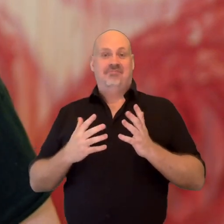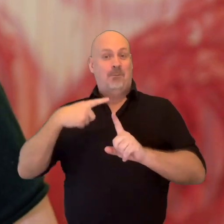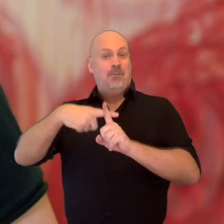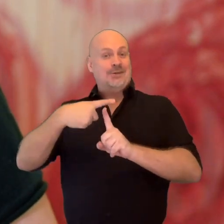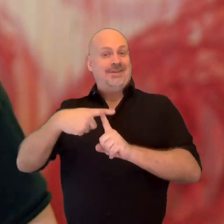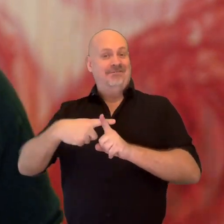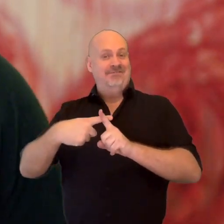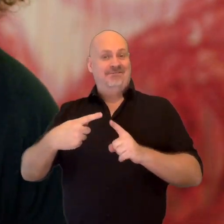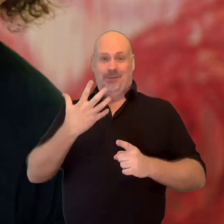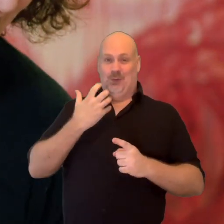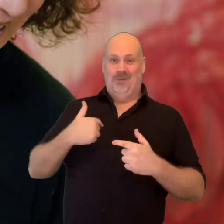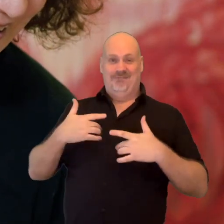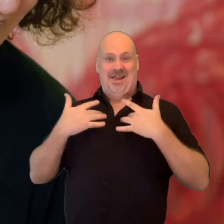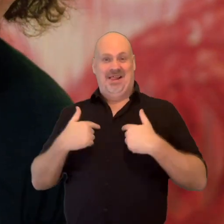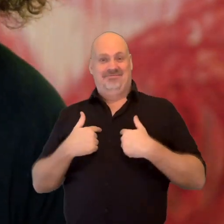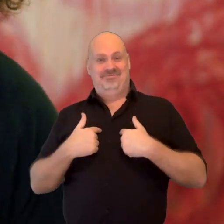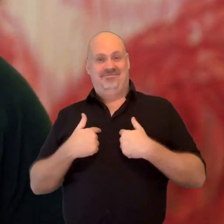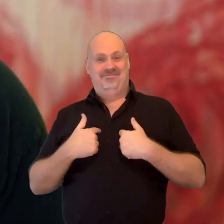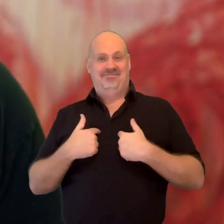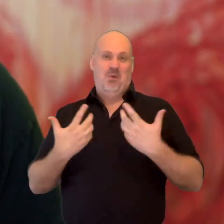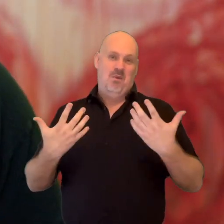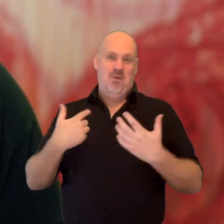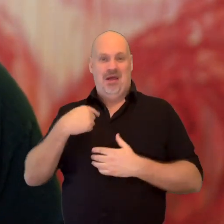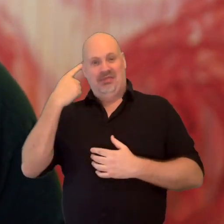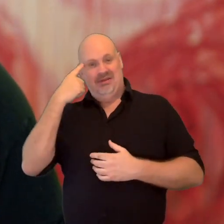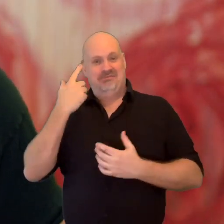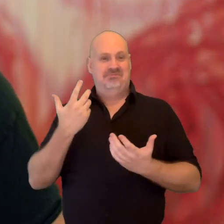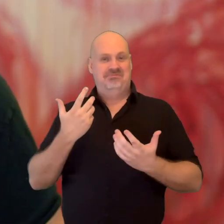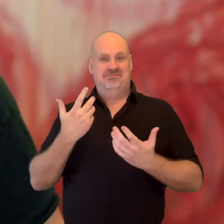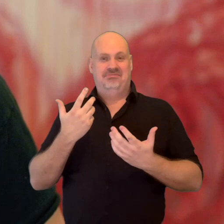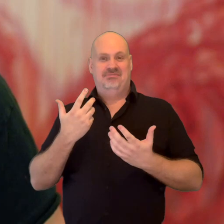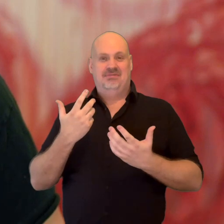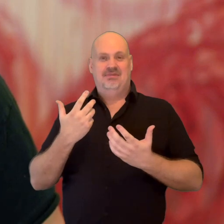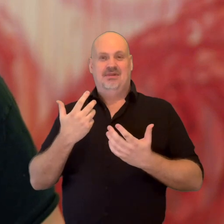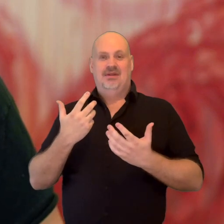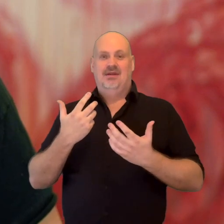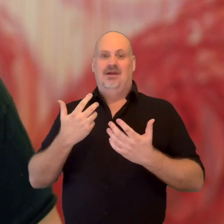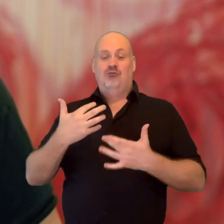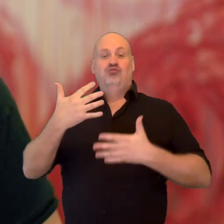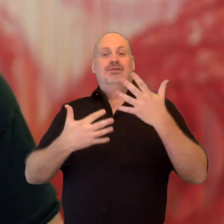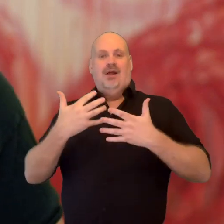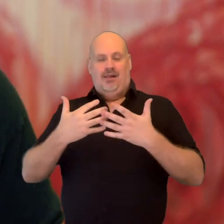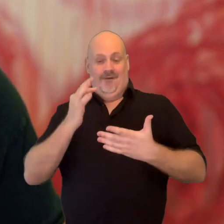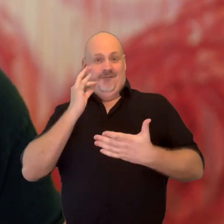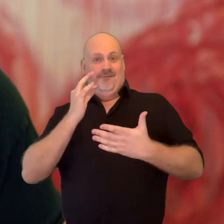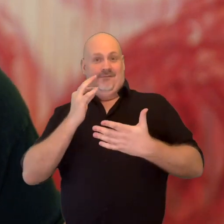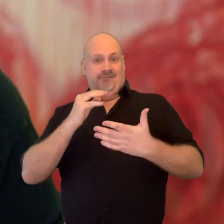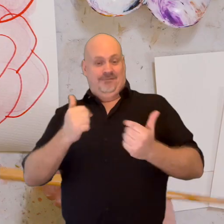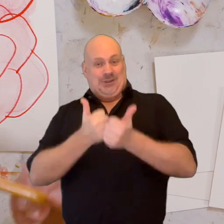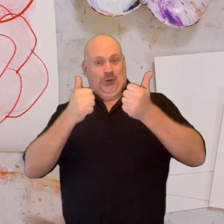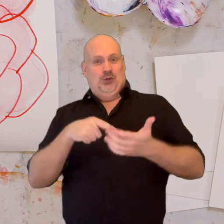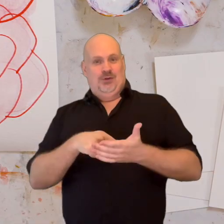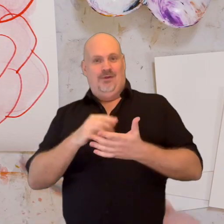positive mood today, so I guess the end result of that is that the flowers are